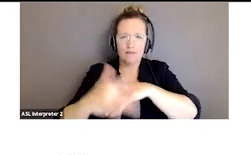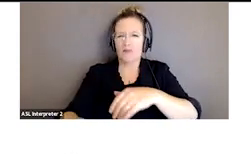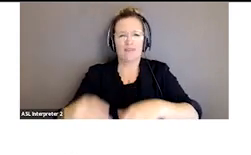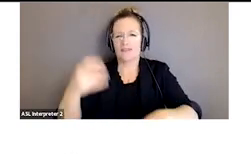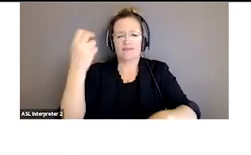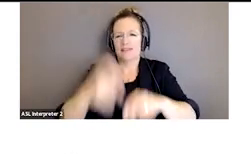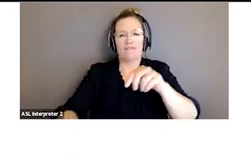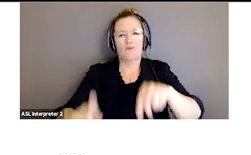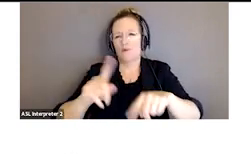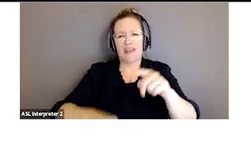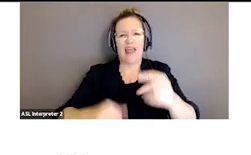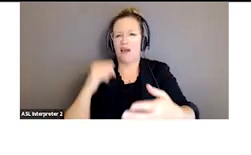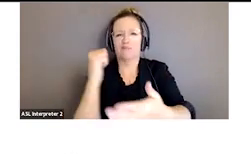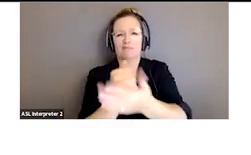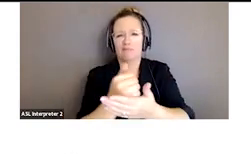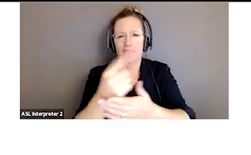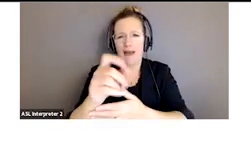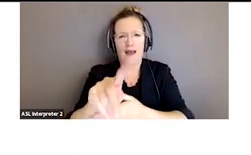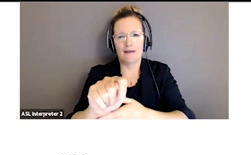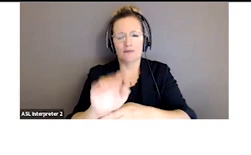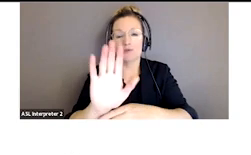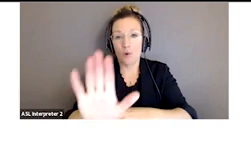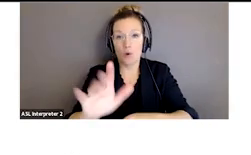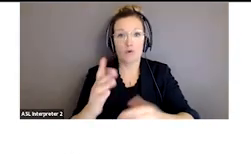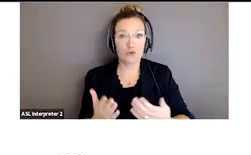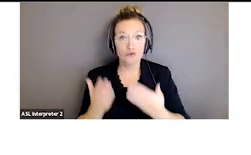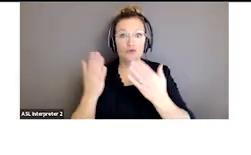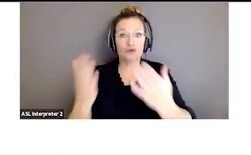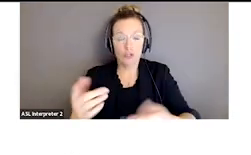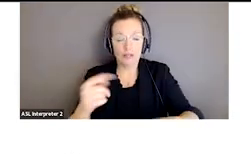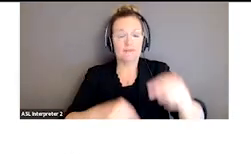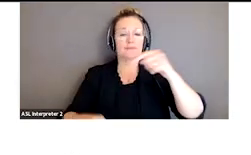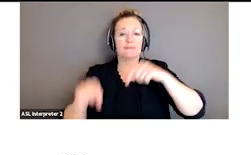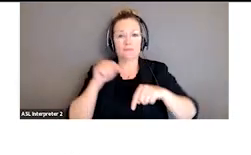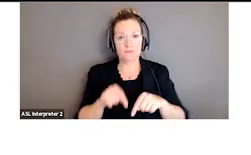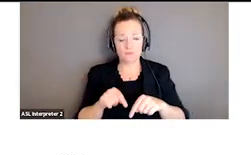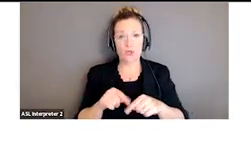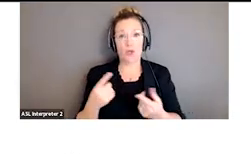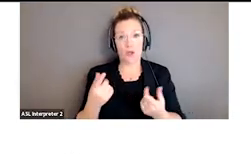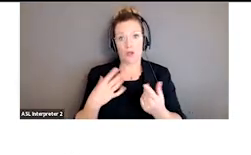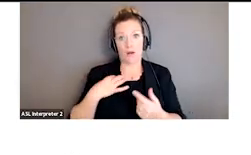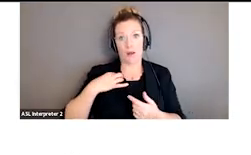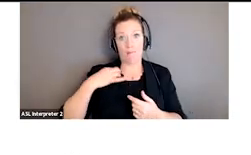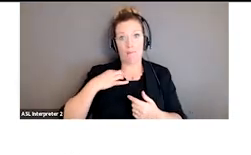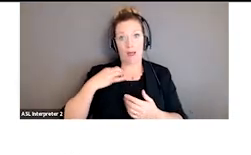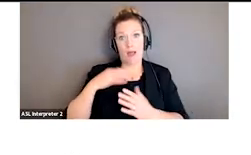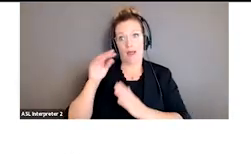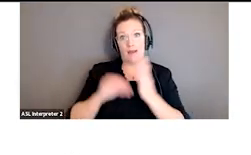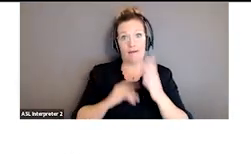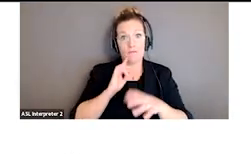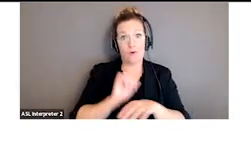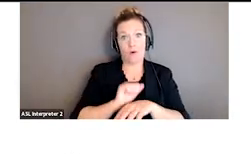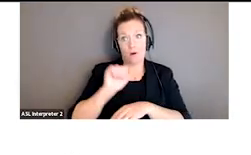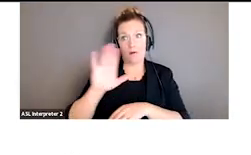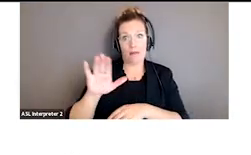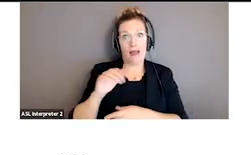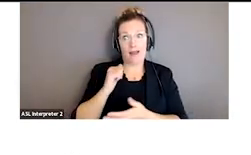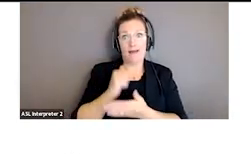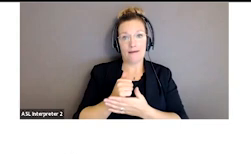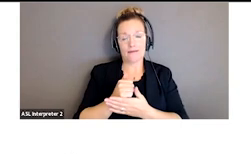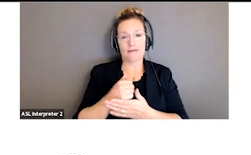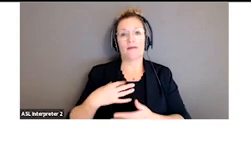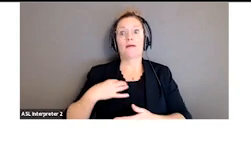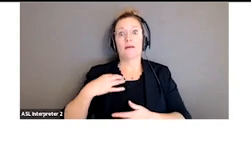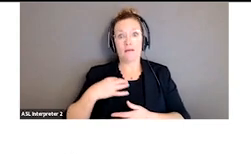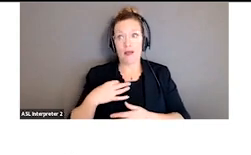what you prefer to do is to file your patent application and then publish. Now, that said, yes,